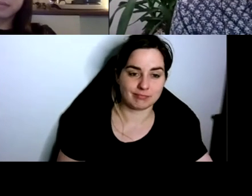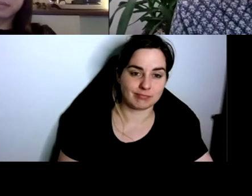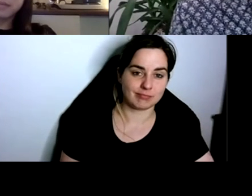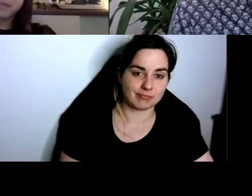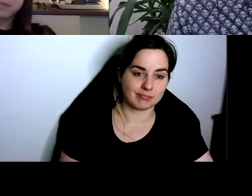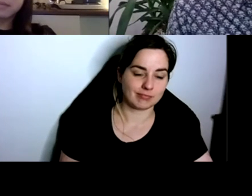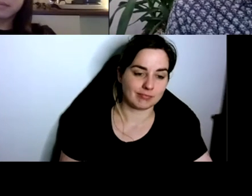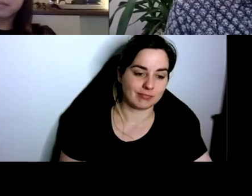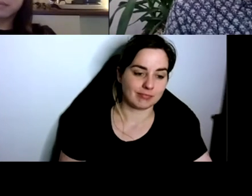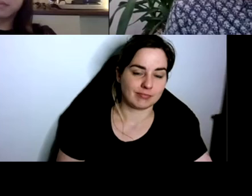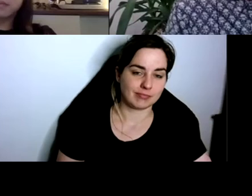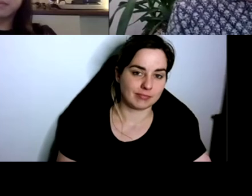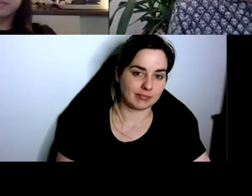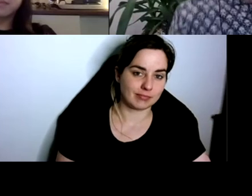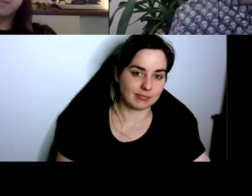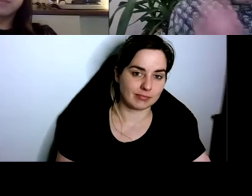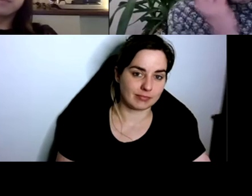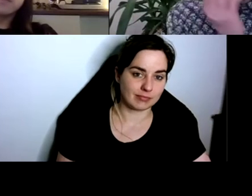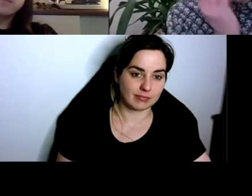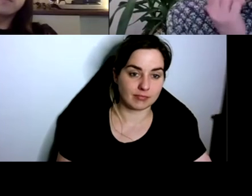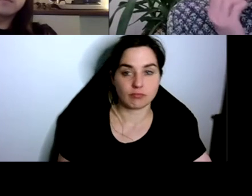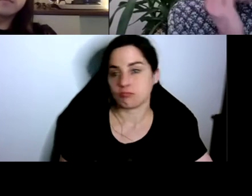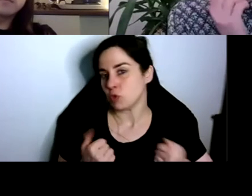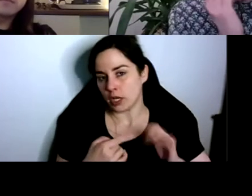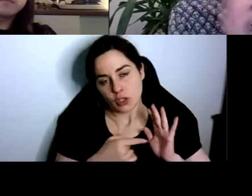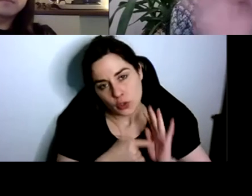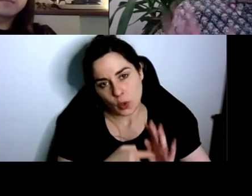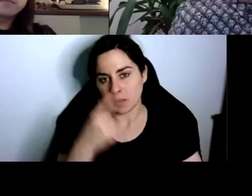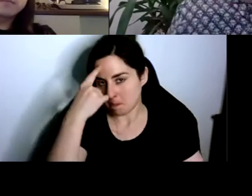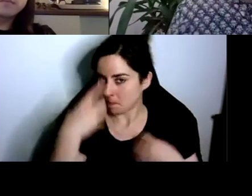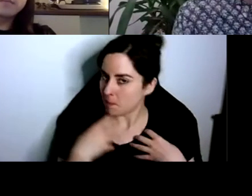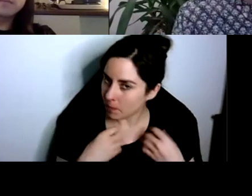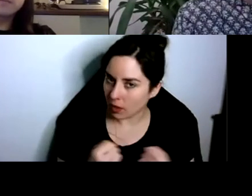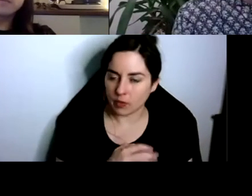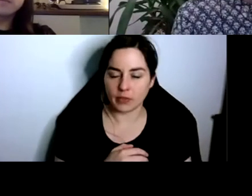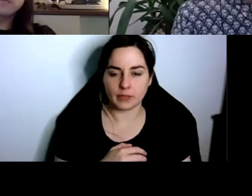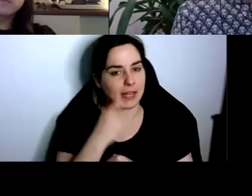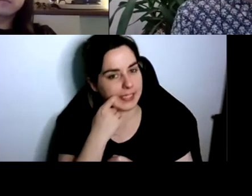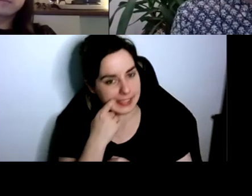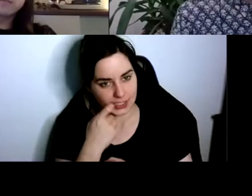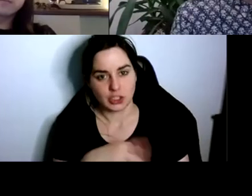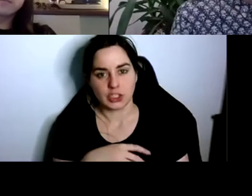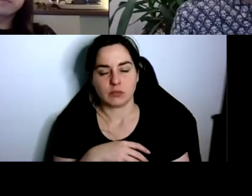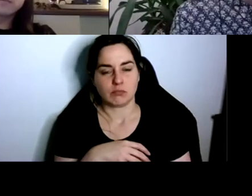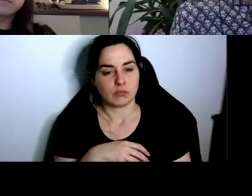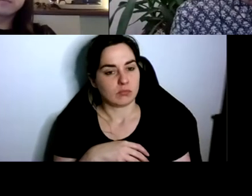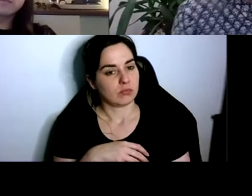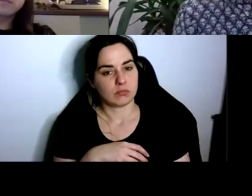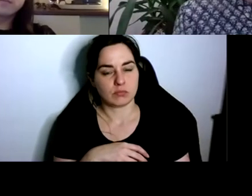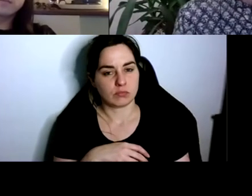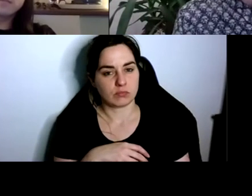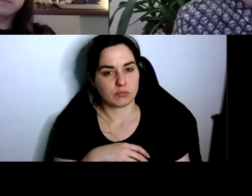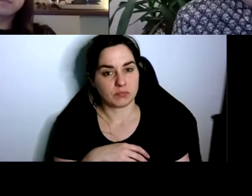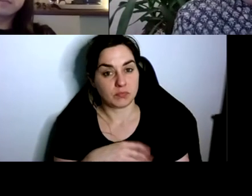You know, trying to present a mental health and addictions, you know, related festival, it's like it comes with it's like there's a